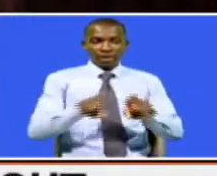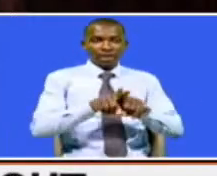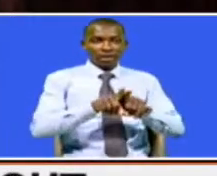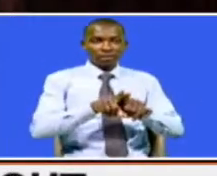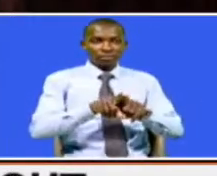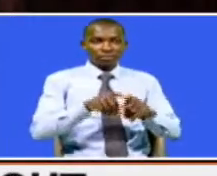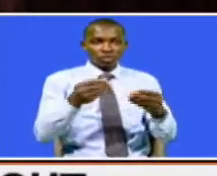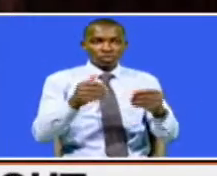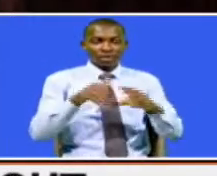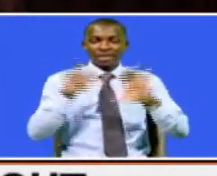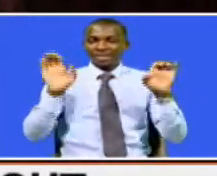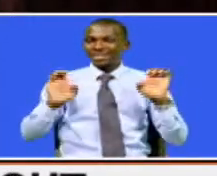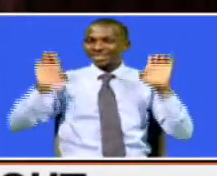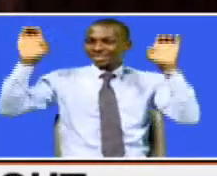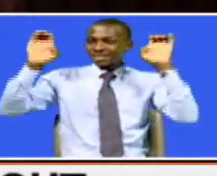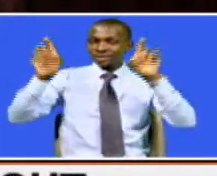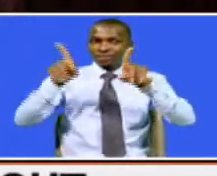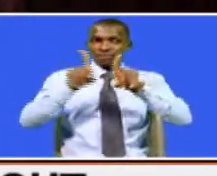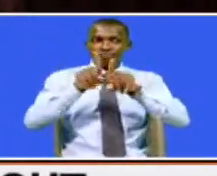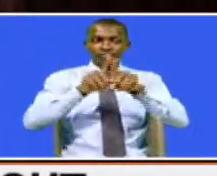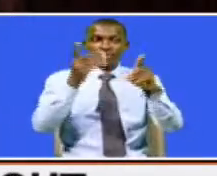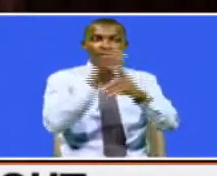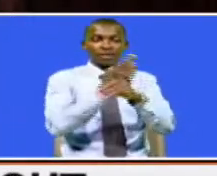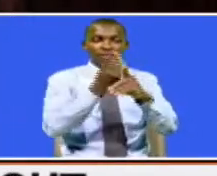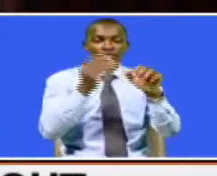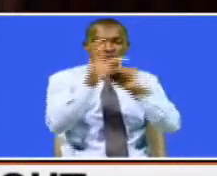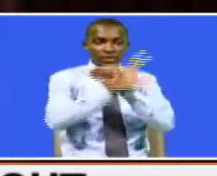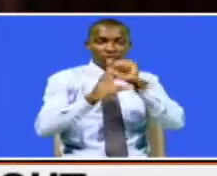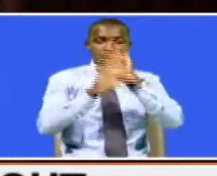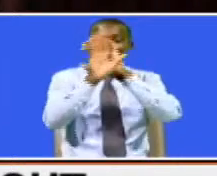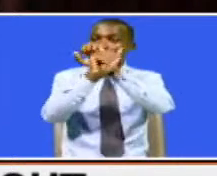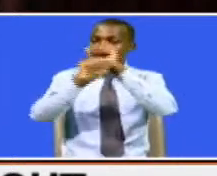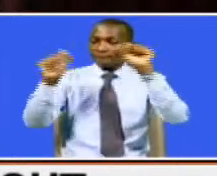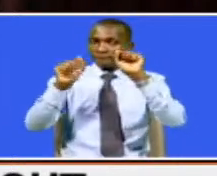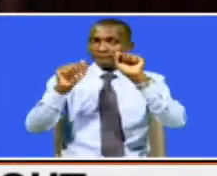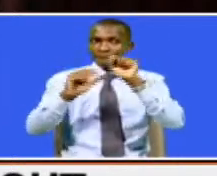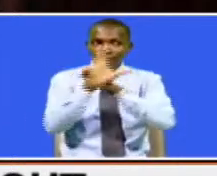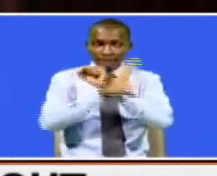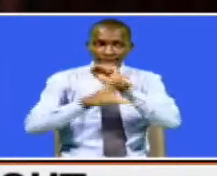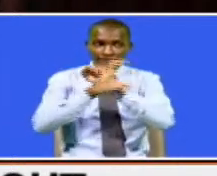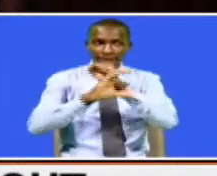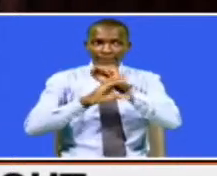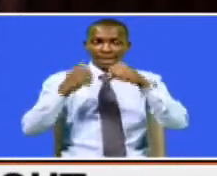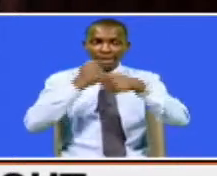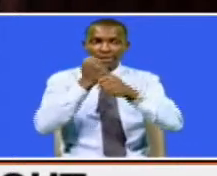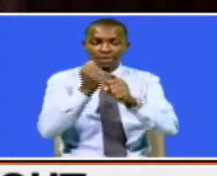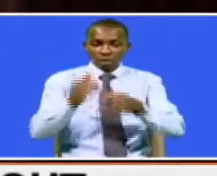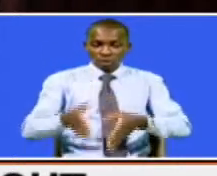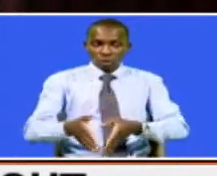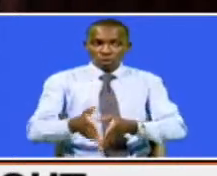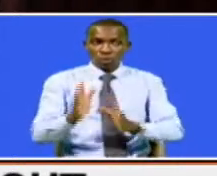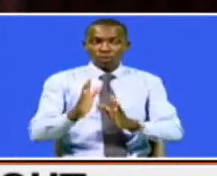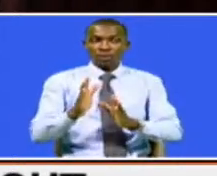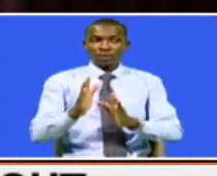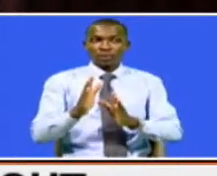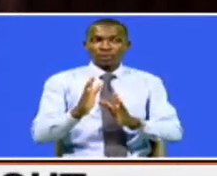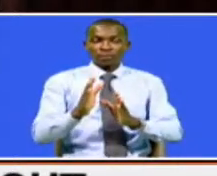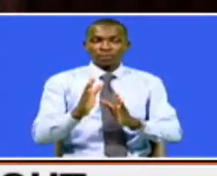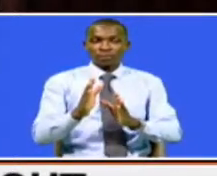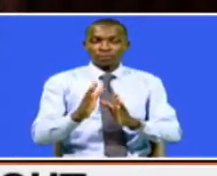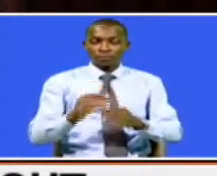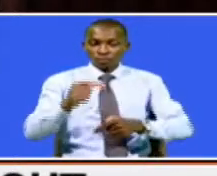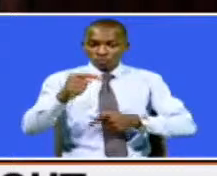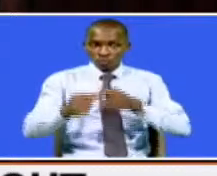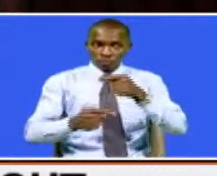negotiations in Ethiopia, and I encouraged President Kenyatta to think about ways after his presidency concludes where he might